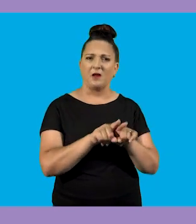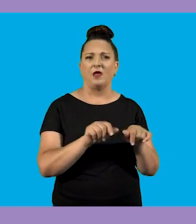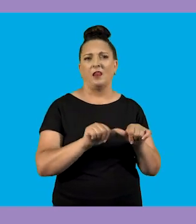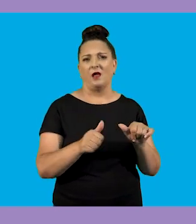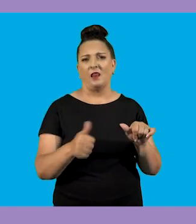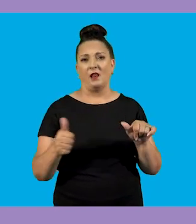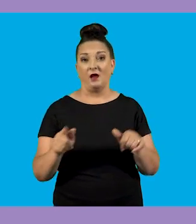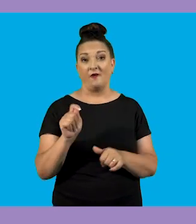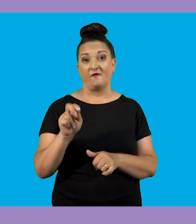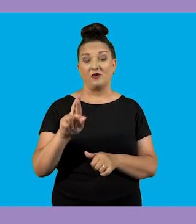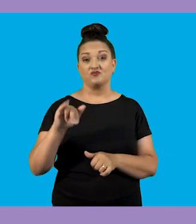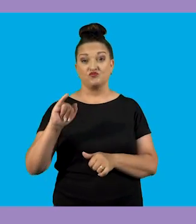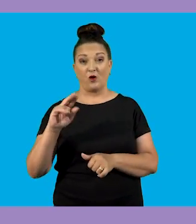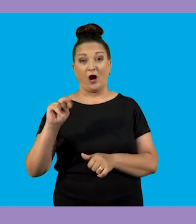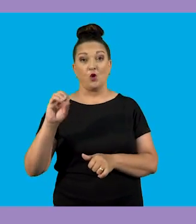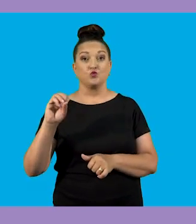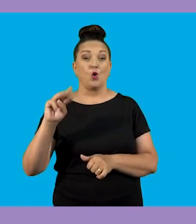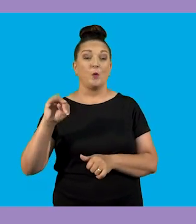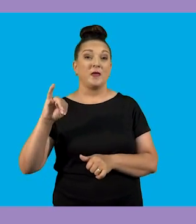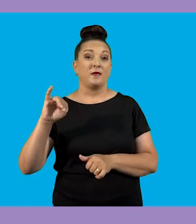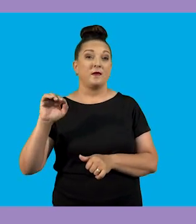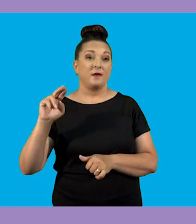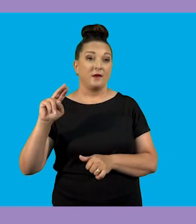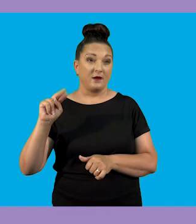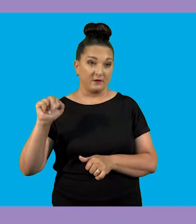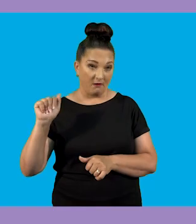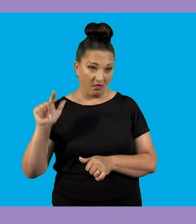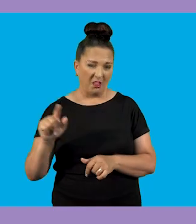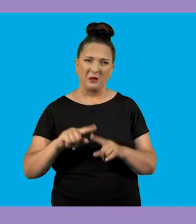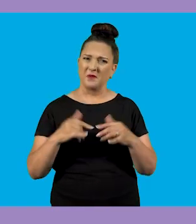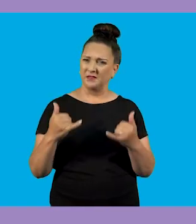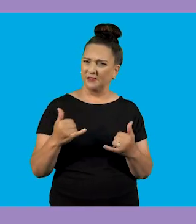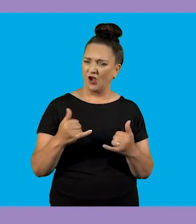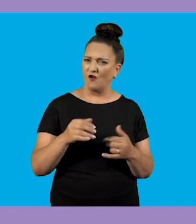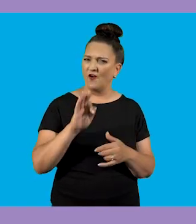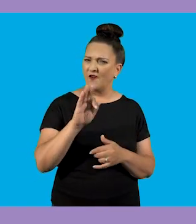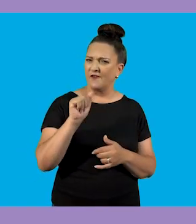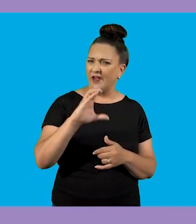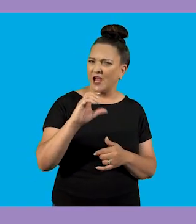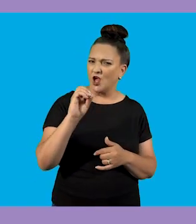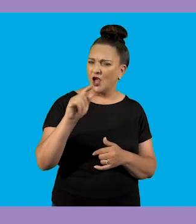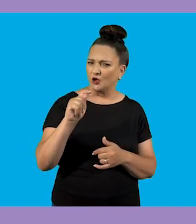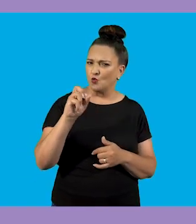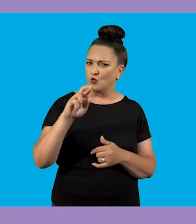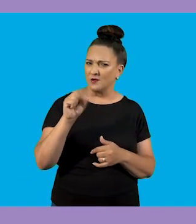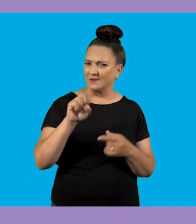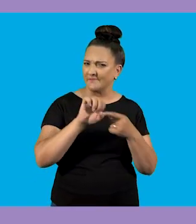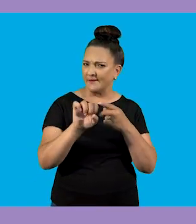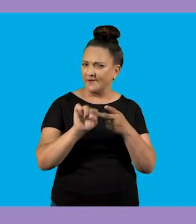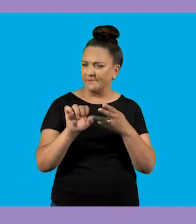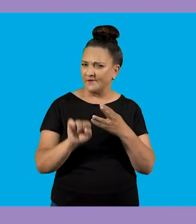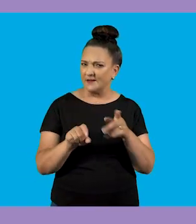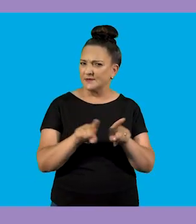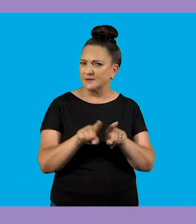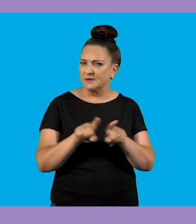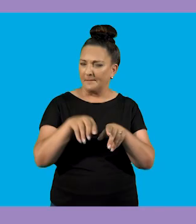this trinomial in this form. Remember, factorizing means we are finding the factors of this trinomial.